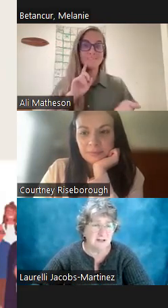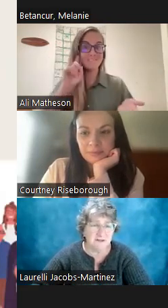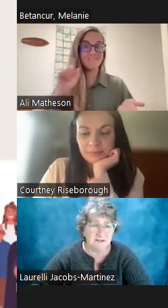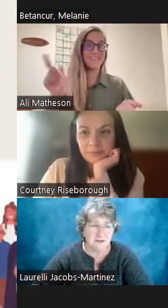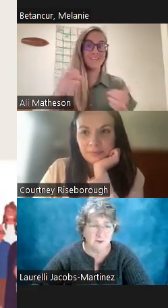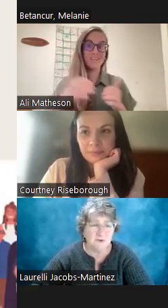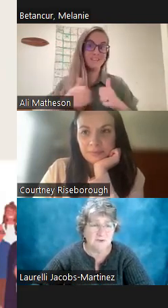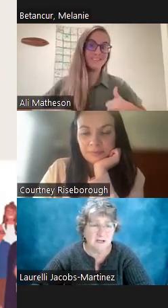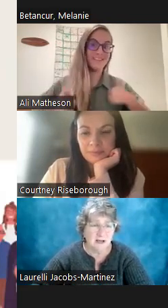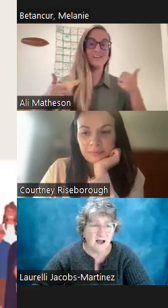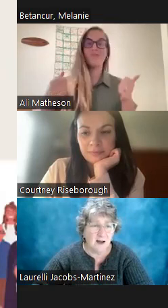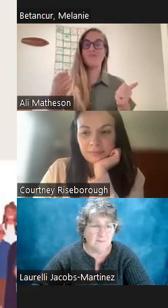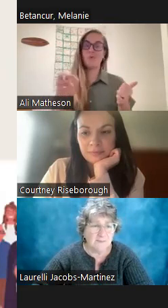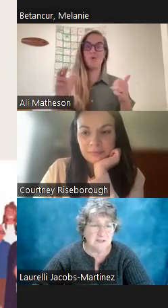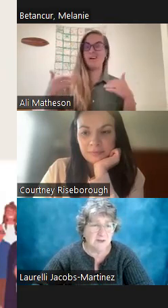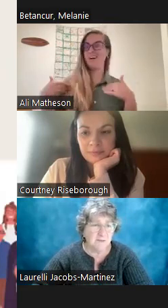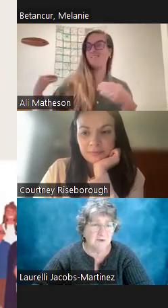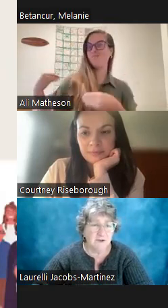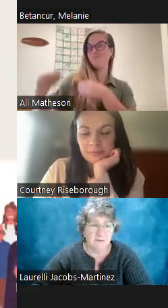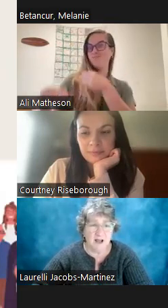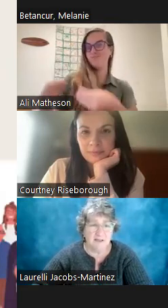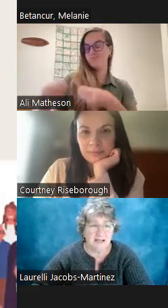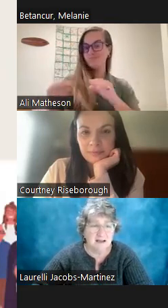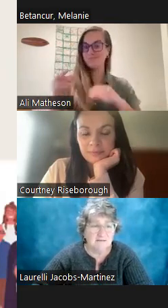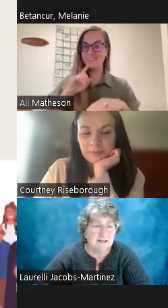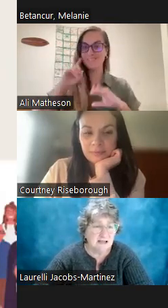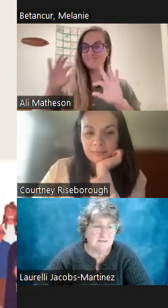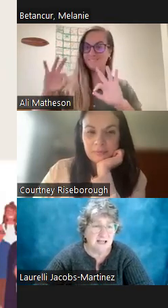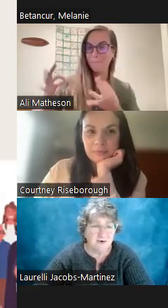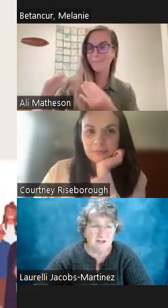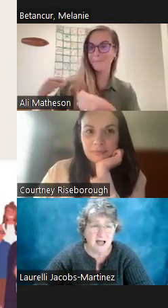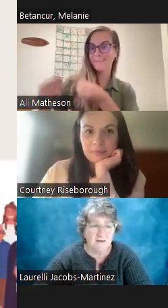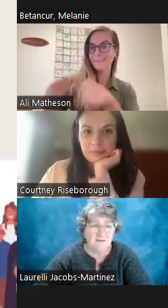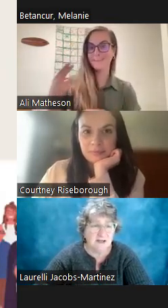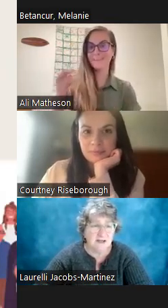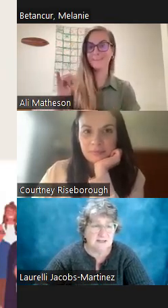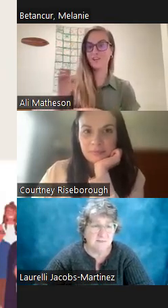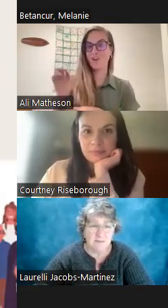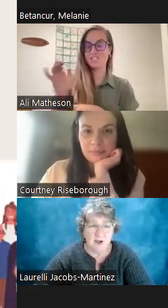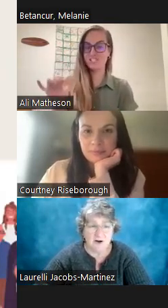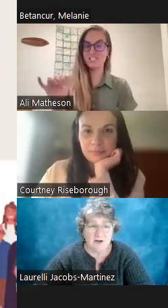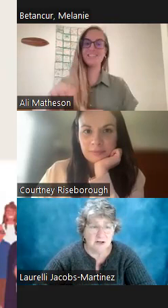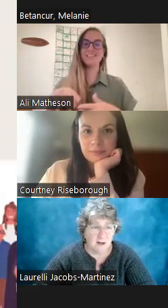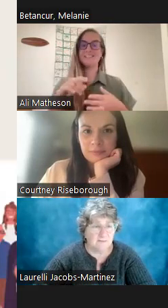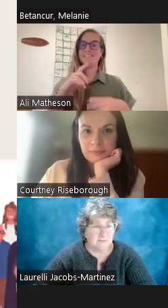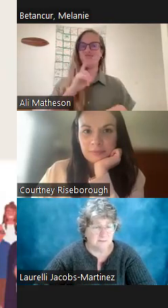different deaf individuals. Some people become late deafened later in life. Some people